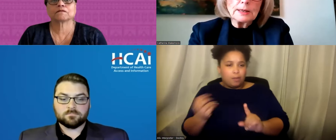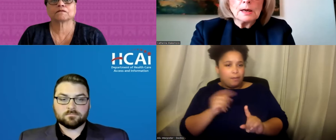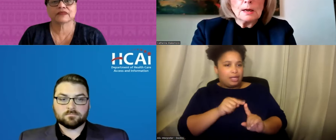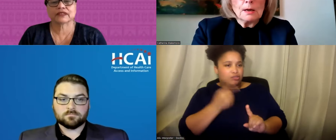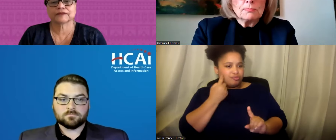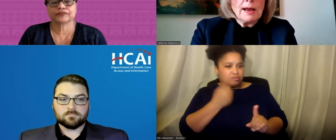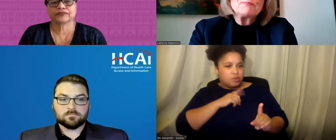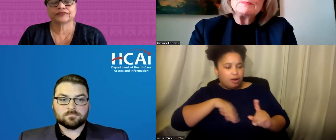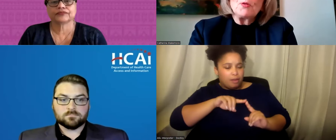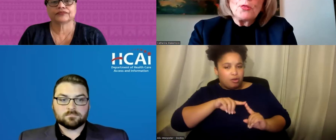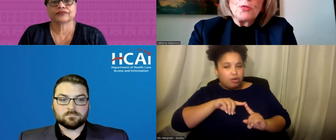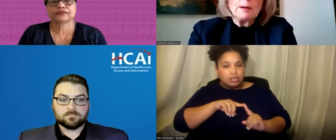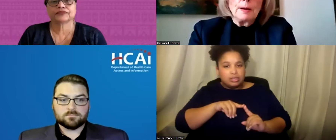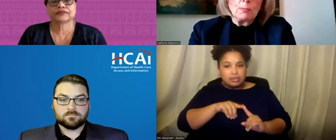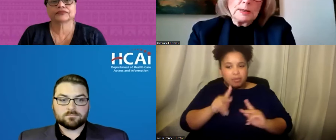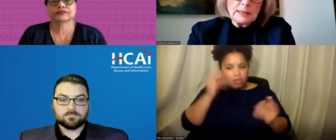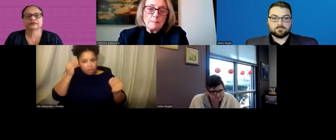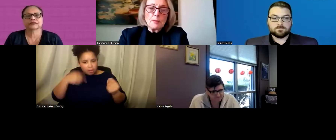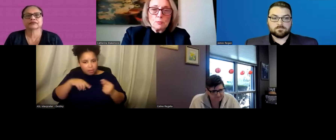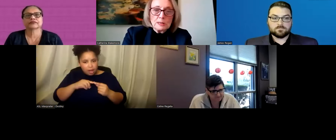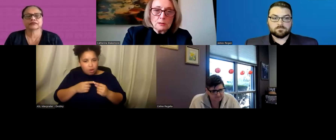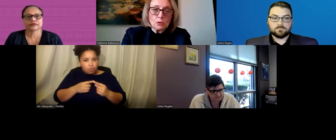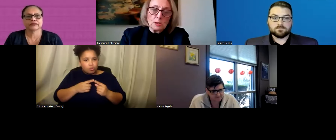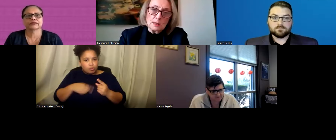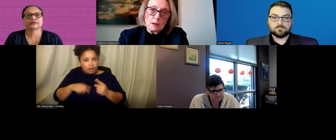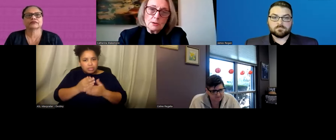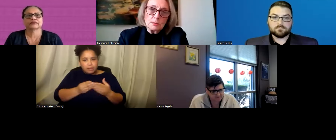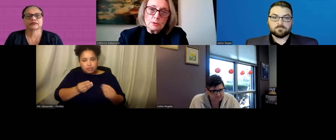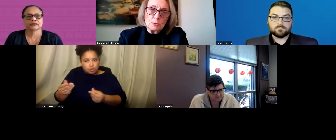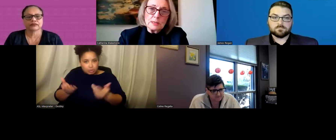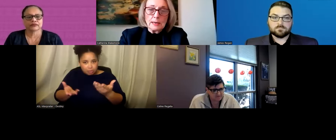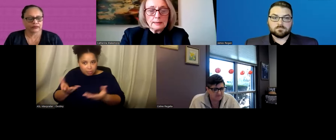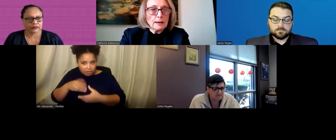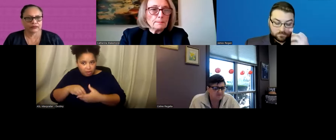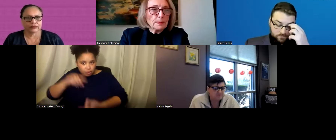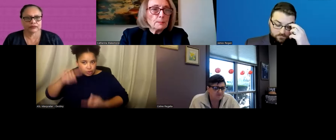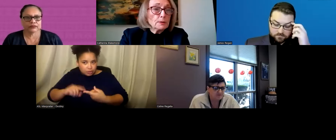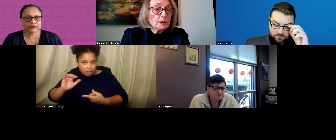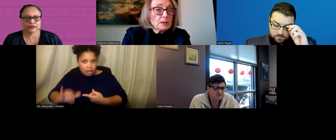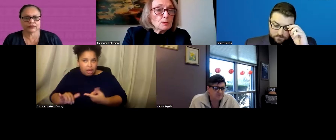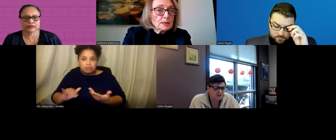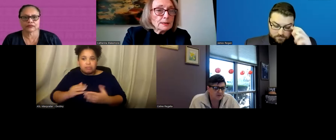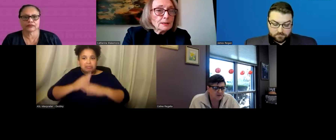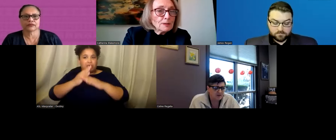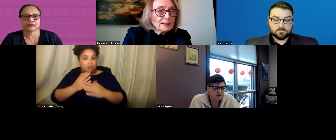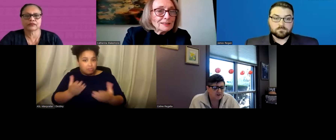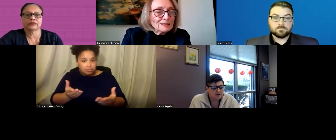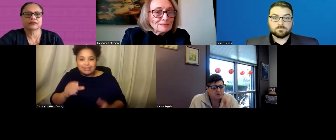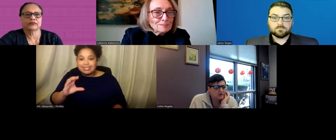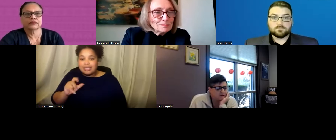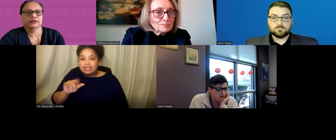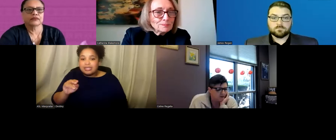say, like, have people thought about what some of those solutions are to reduce that barrier? So Celine, go